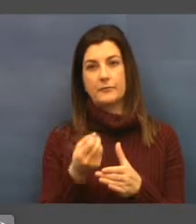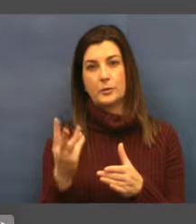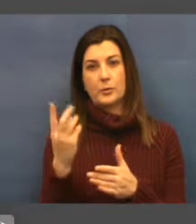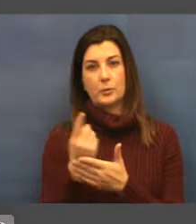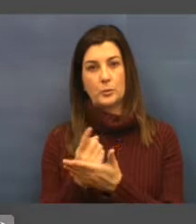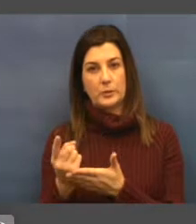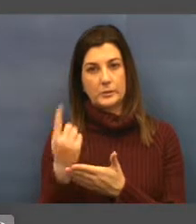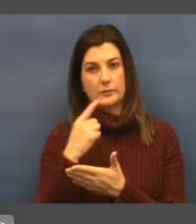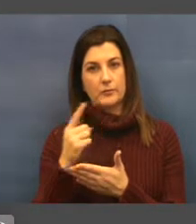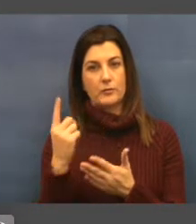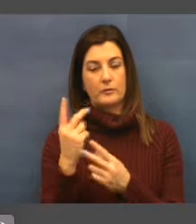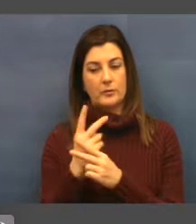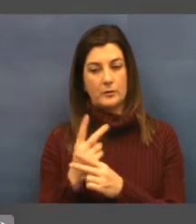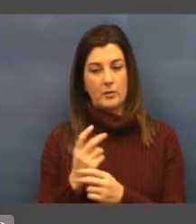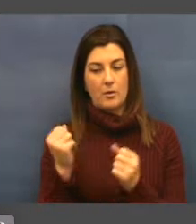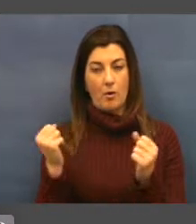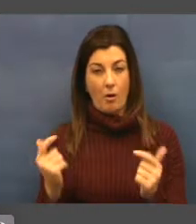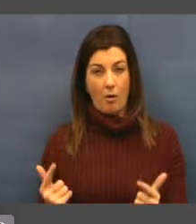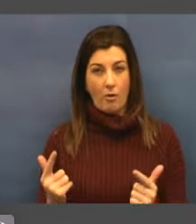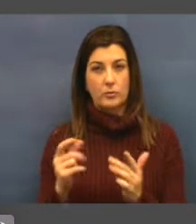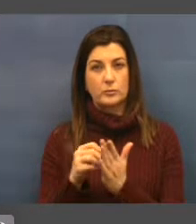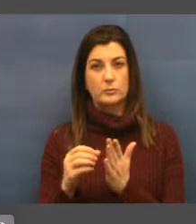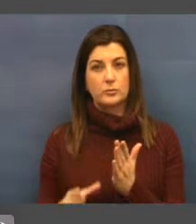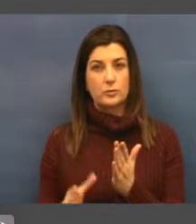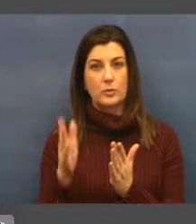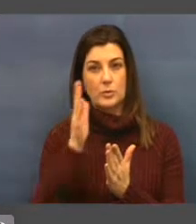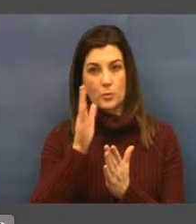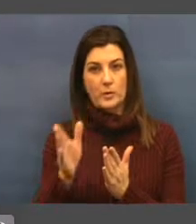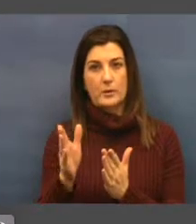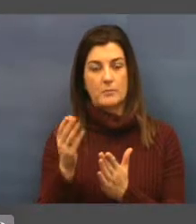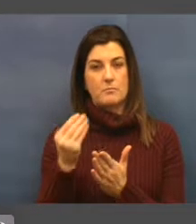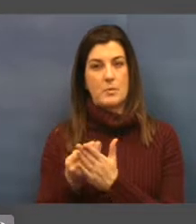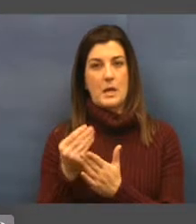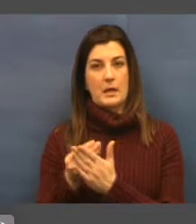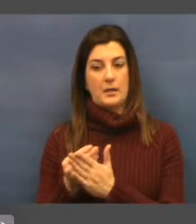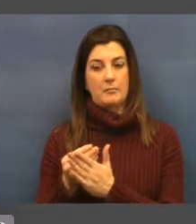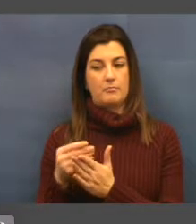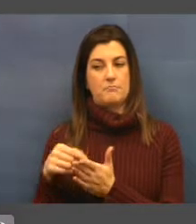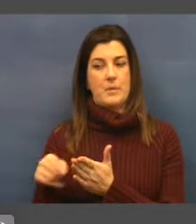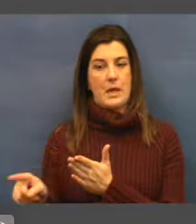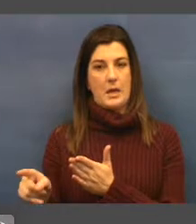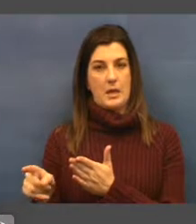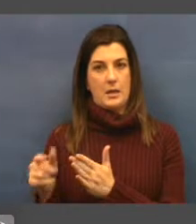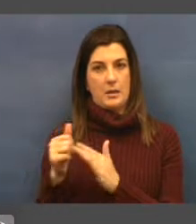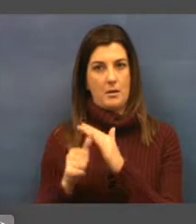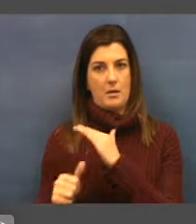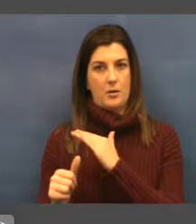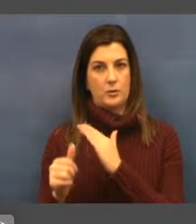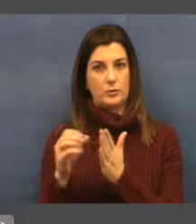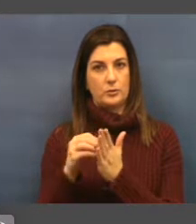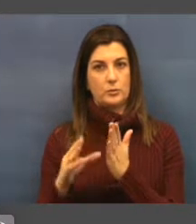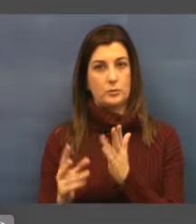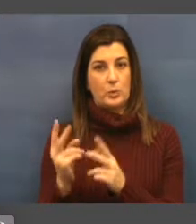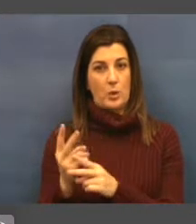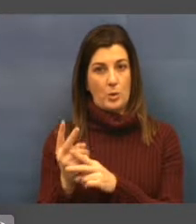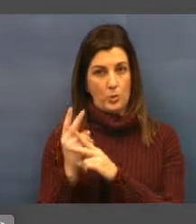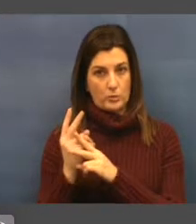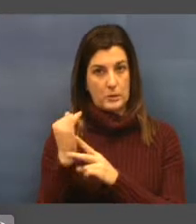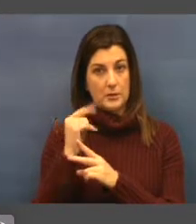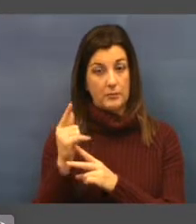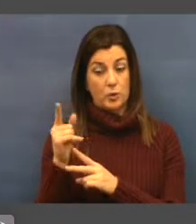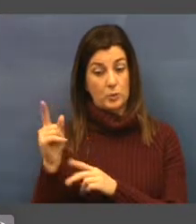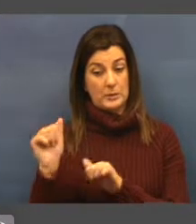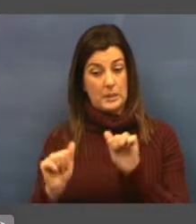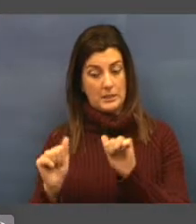our way through all of the students who will be funded by loans. So if you've been assessed for your